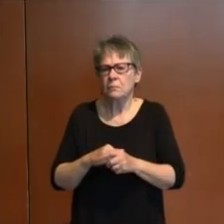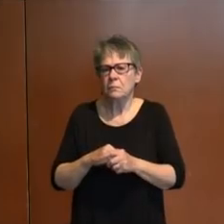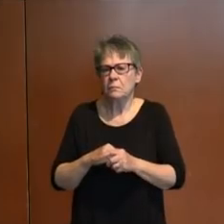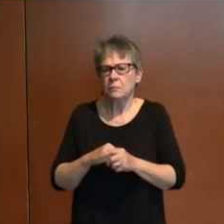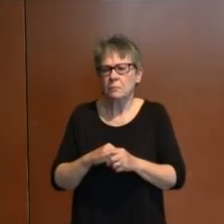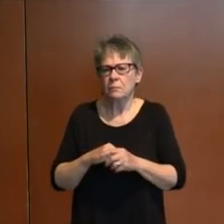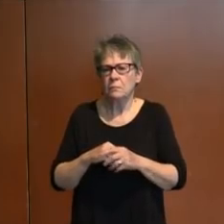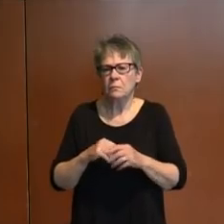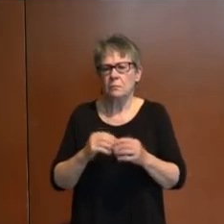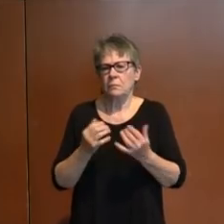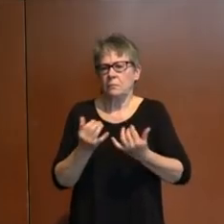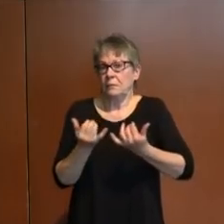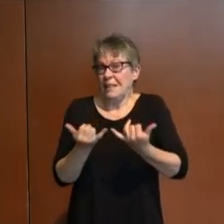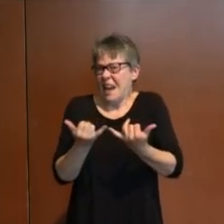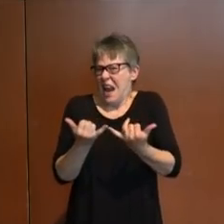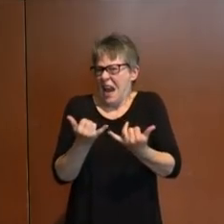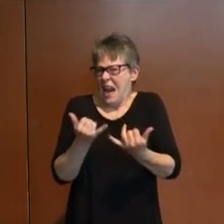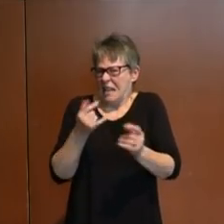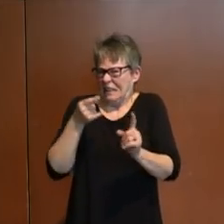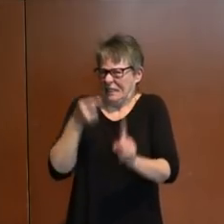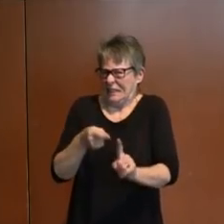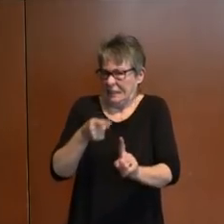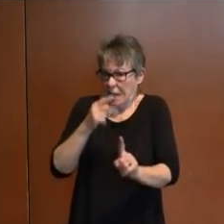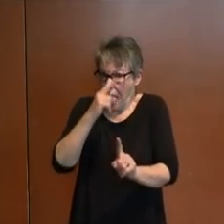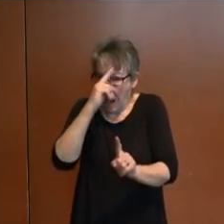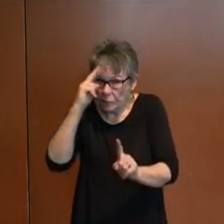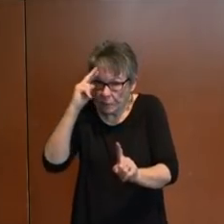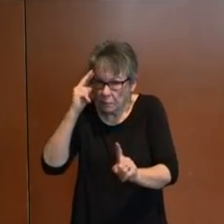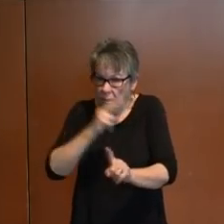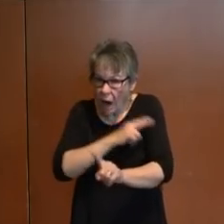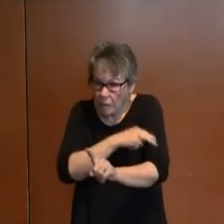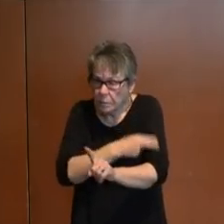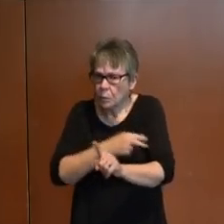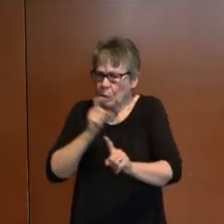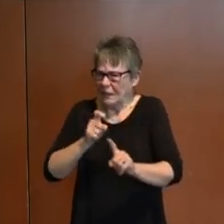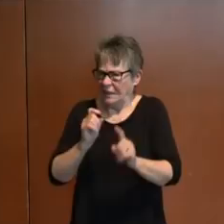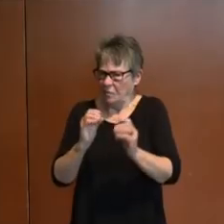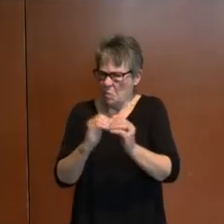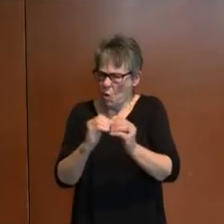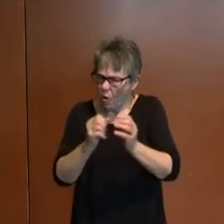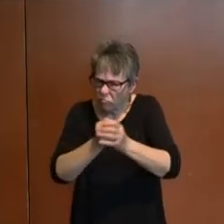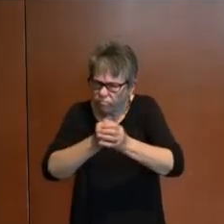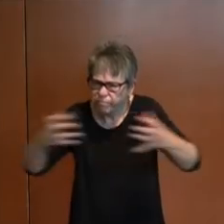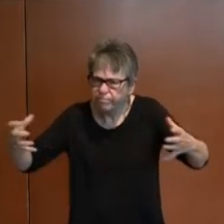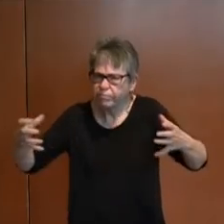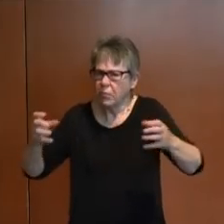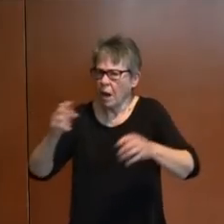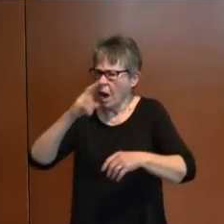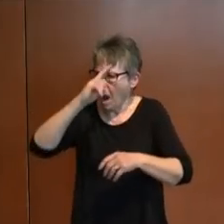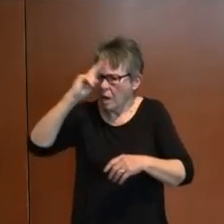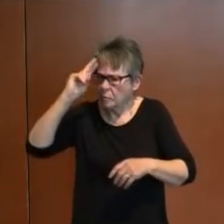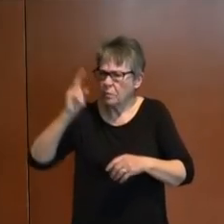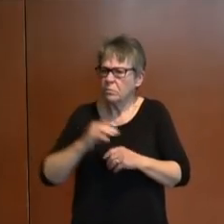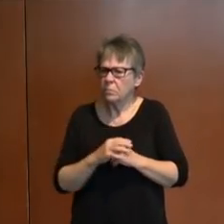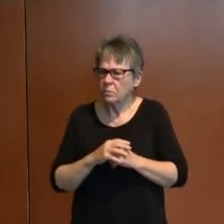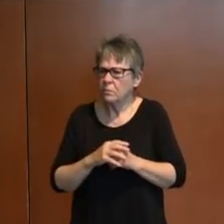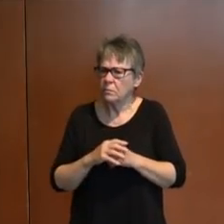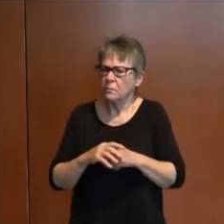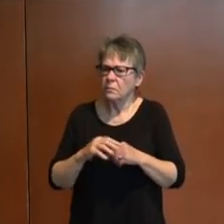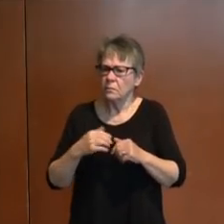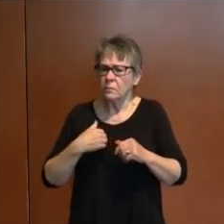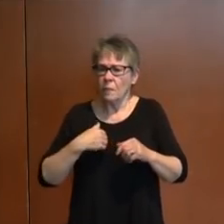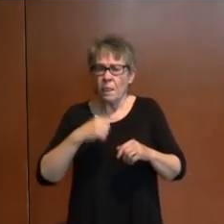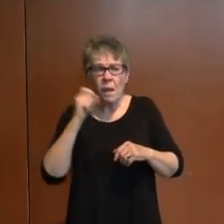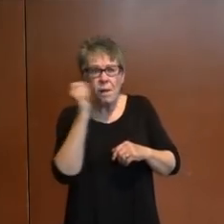outlined yesterday. And to that, I have continued my push with the federal government for the supplies that we will need from